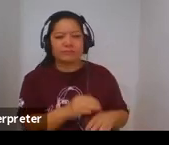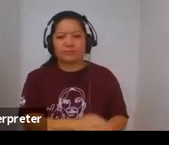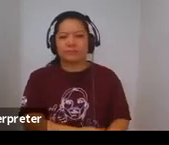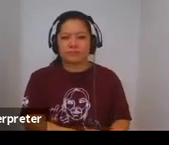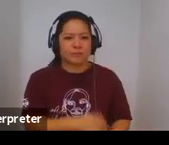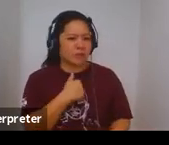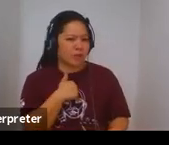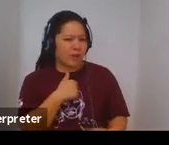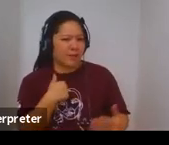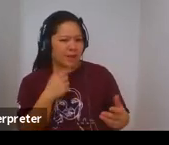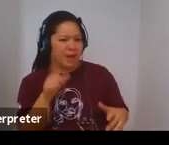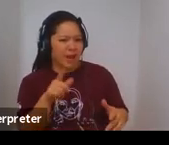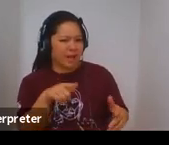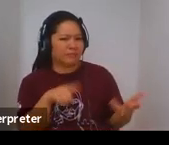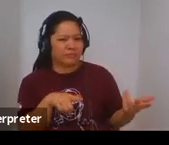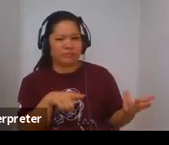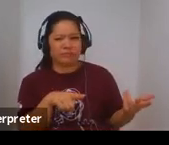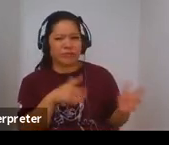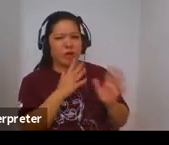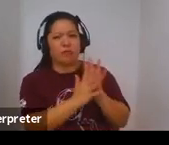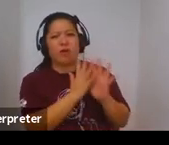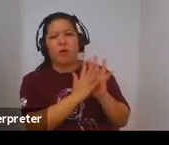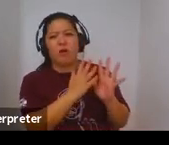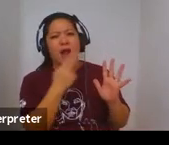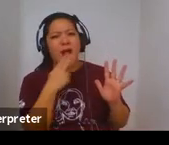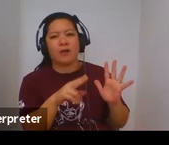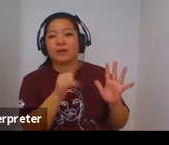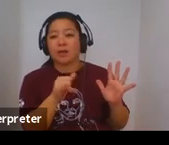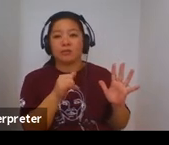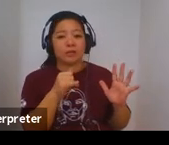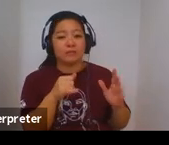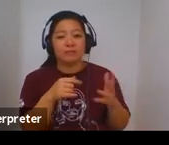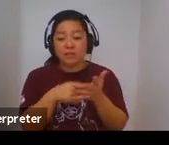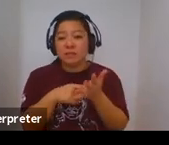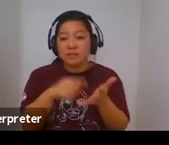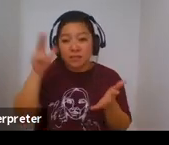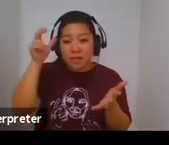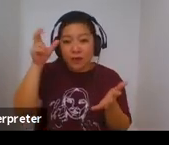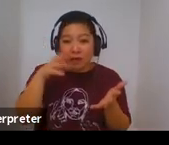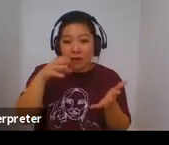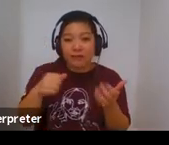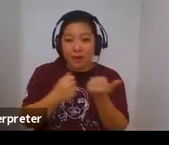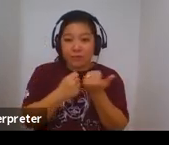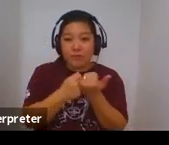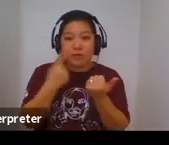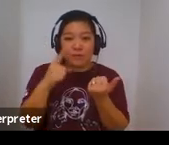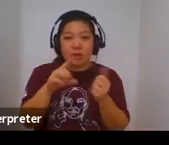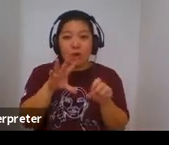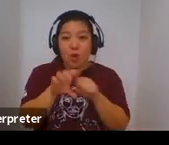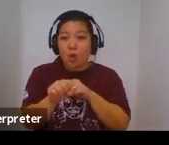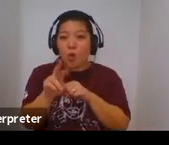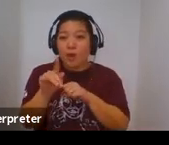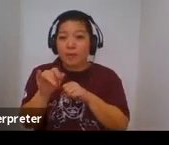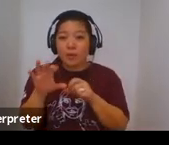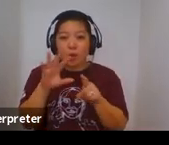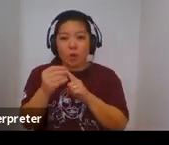Sorry I'm late. Traffic was hell. This is the devil. I'm his advocate. And regarding the controversial subject of rape culture, we